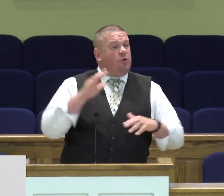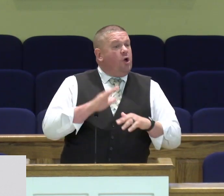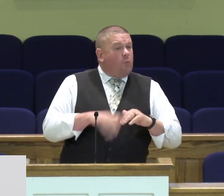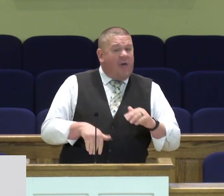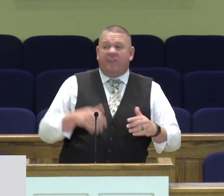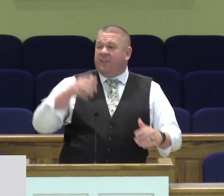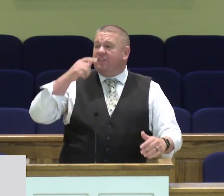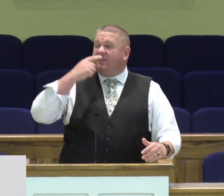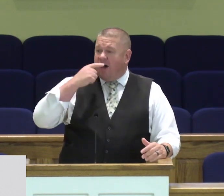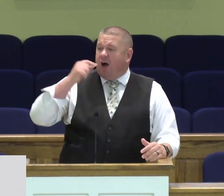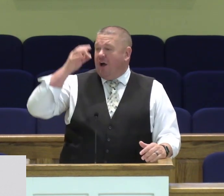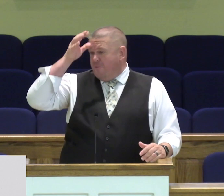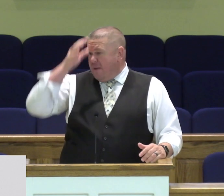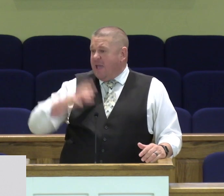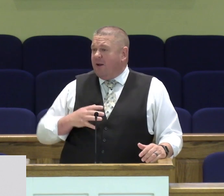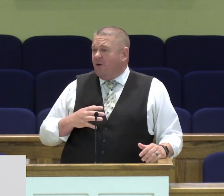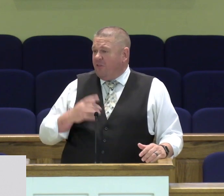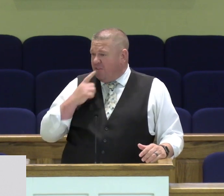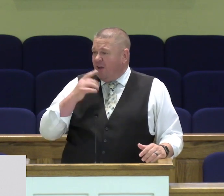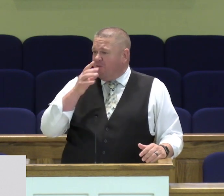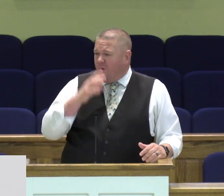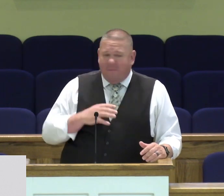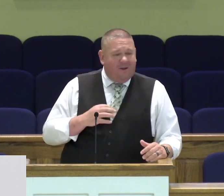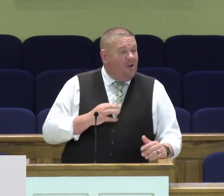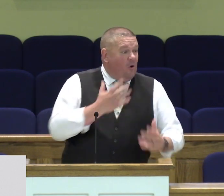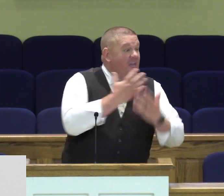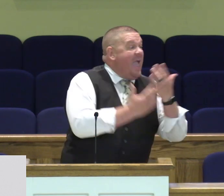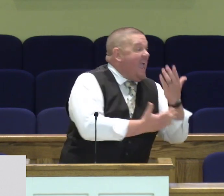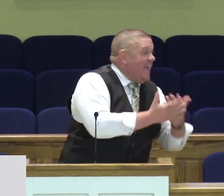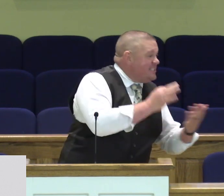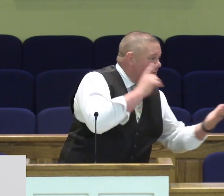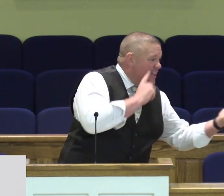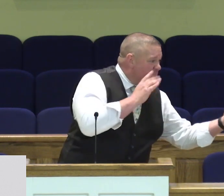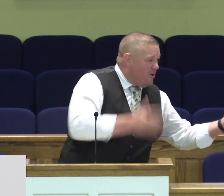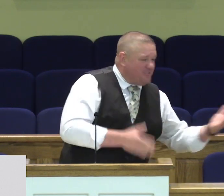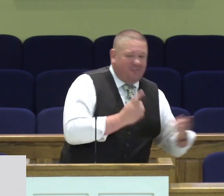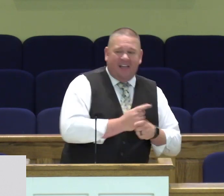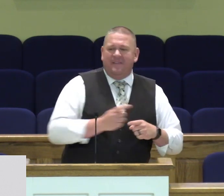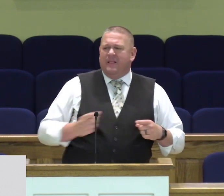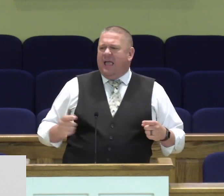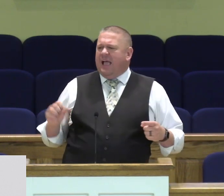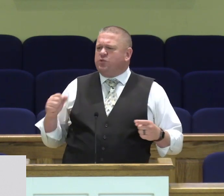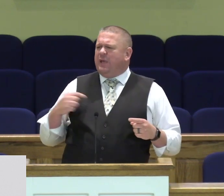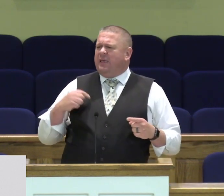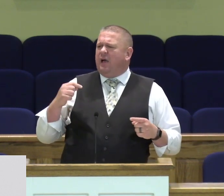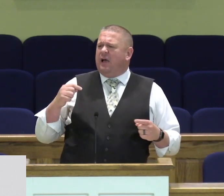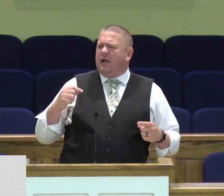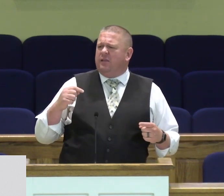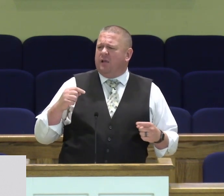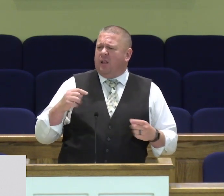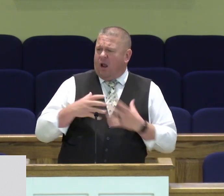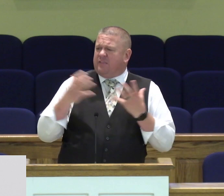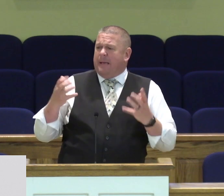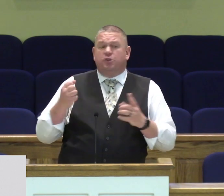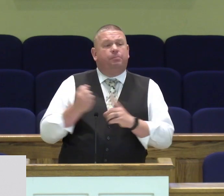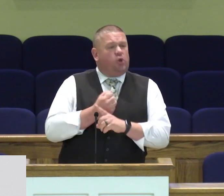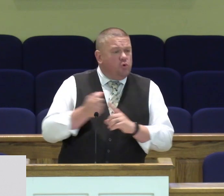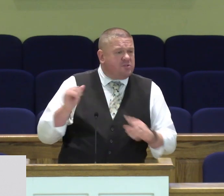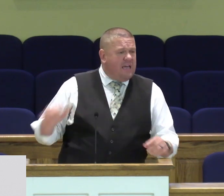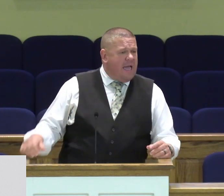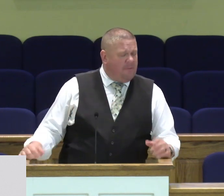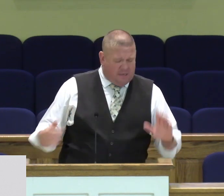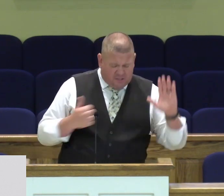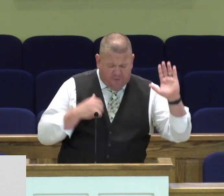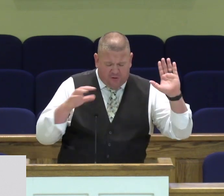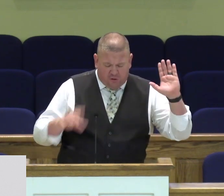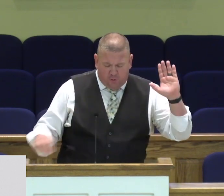vessel, rather than the tongue of a man or the tongue of a woman or the hands of a deaf person, right? As we a lot of times abuse